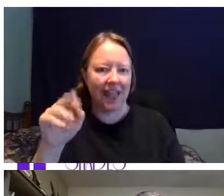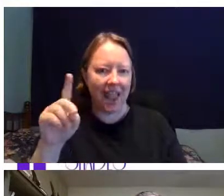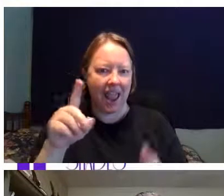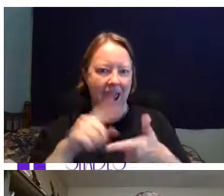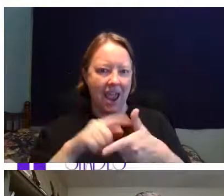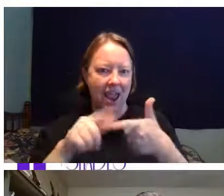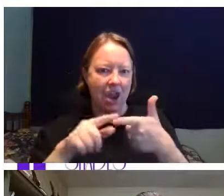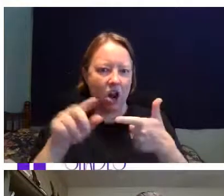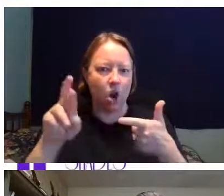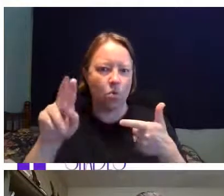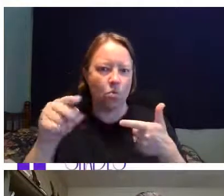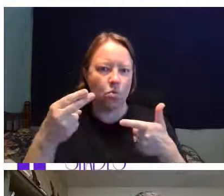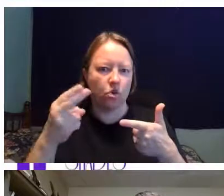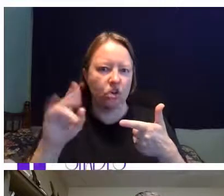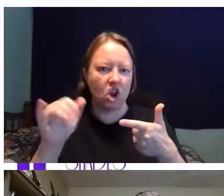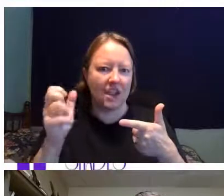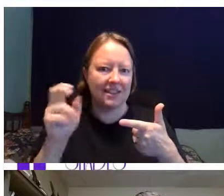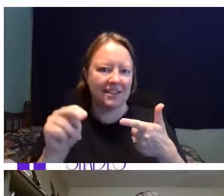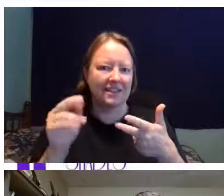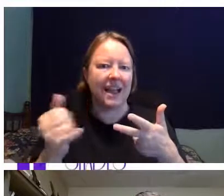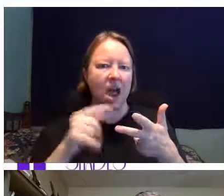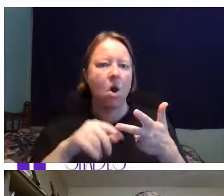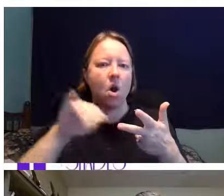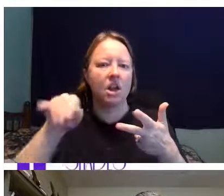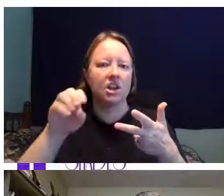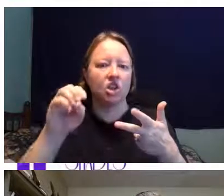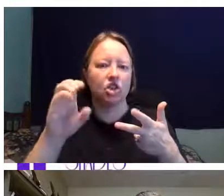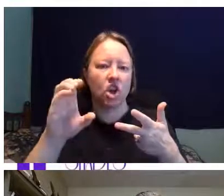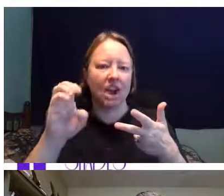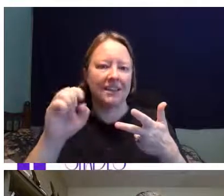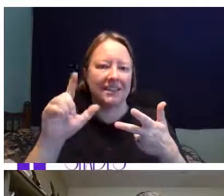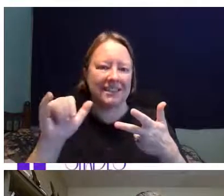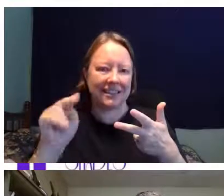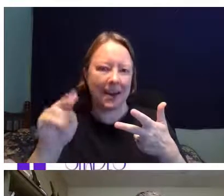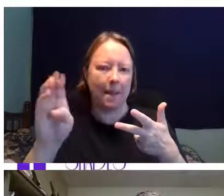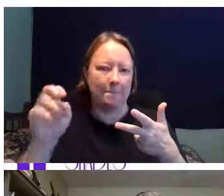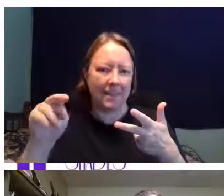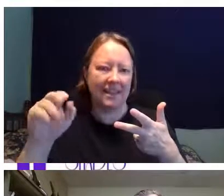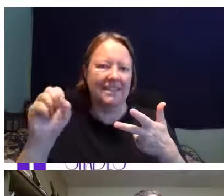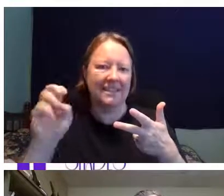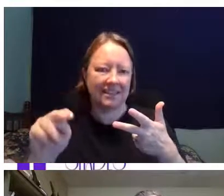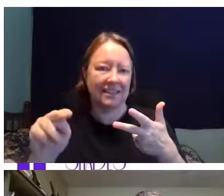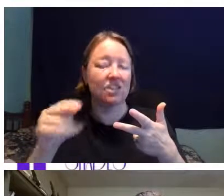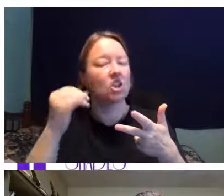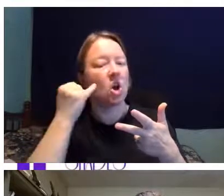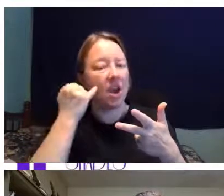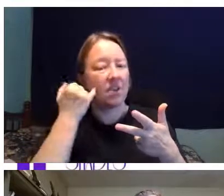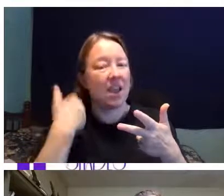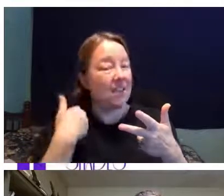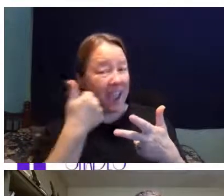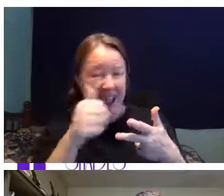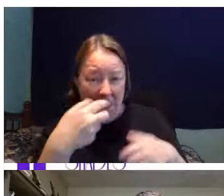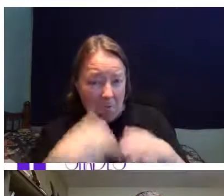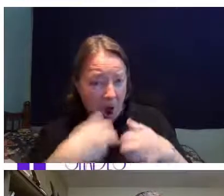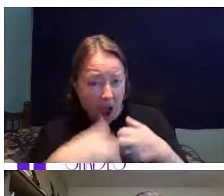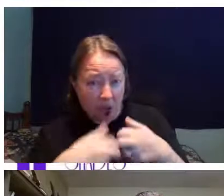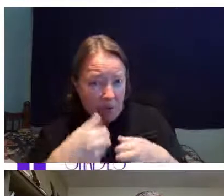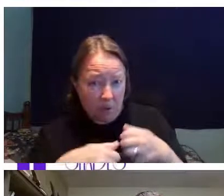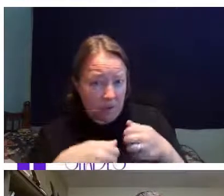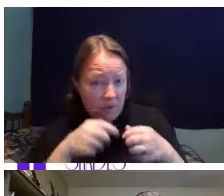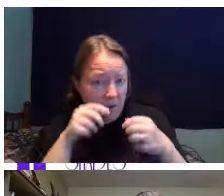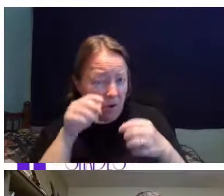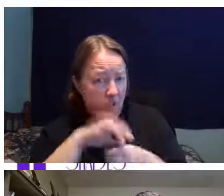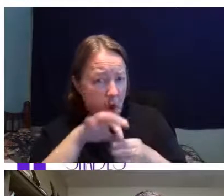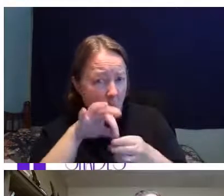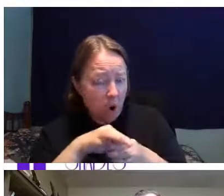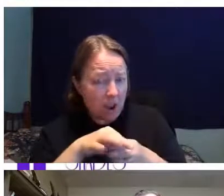now Jocelyn Benson. So if you have any trouble voting from an